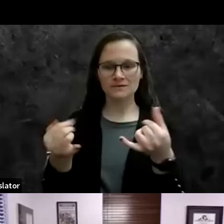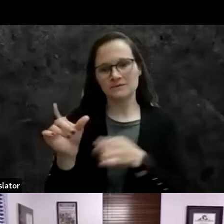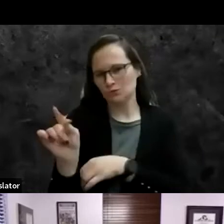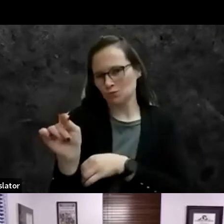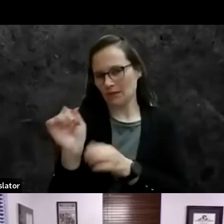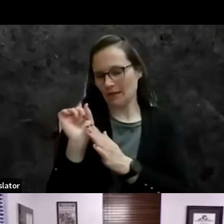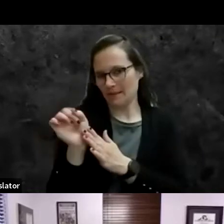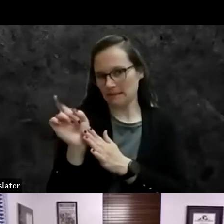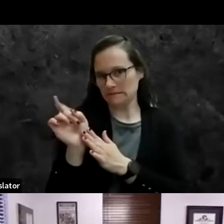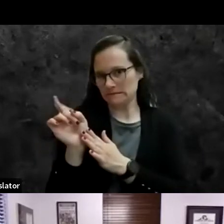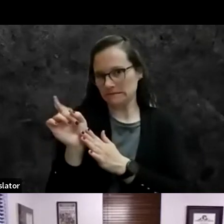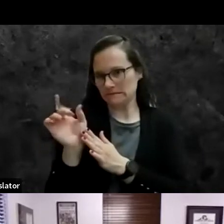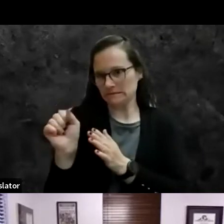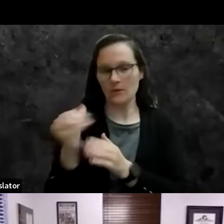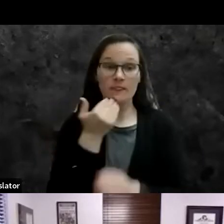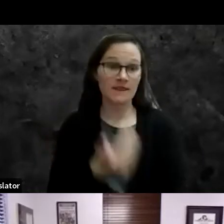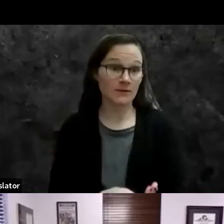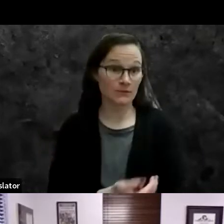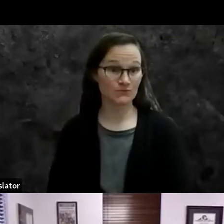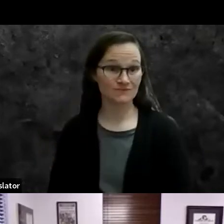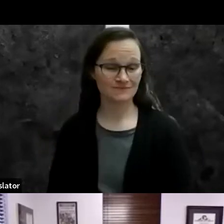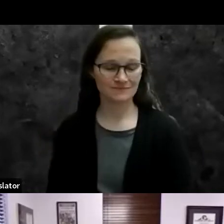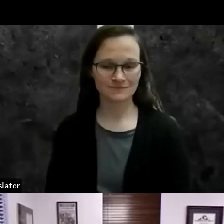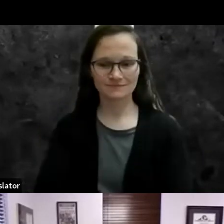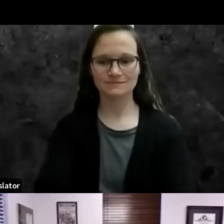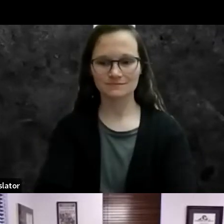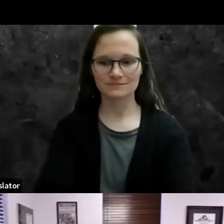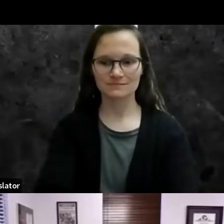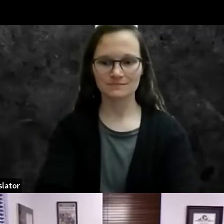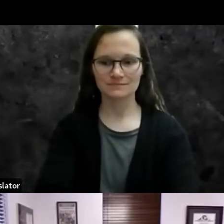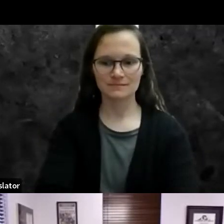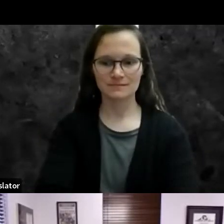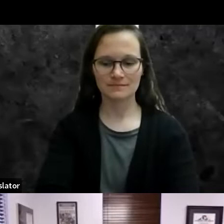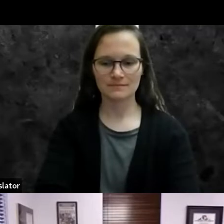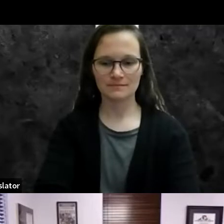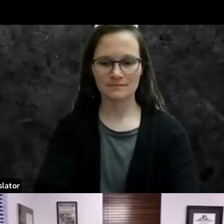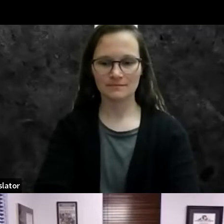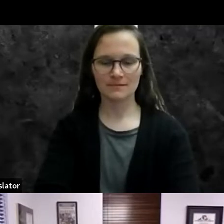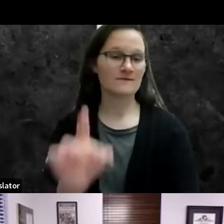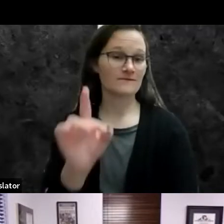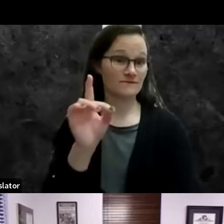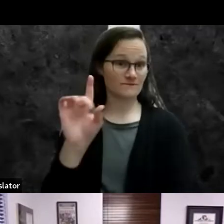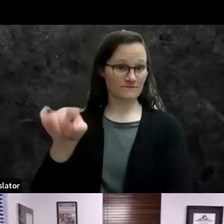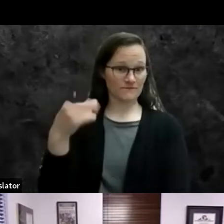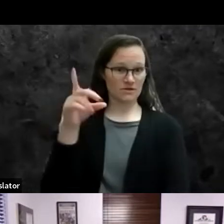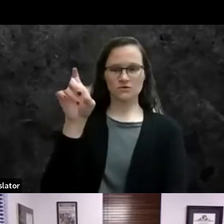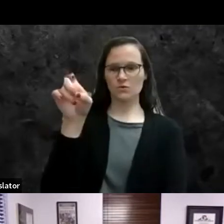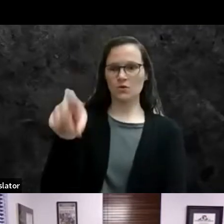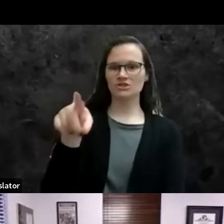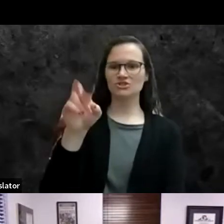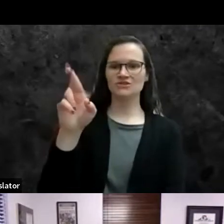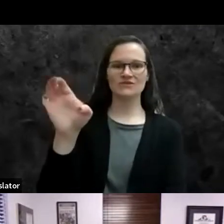our session. So thank you all very much. So the first question I'm going to send to Renee, because John's been doing so much